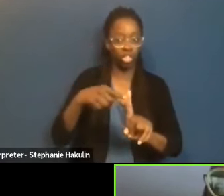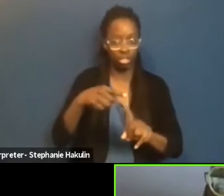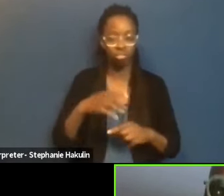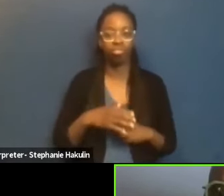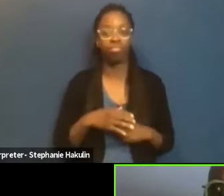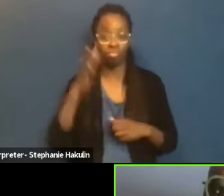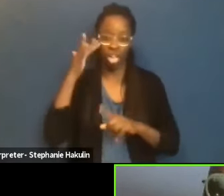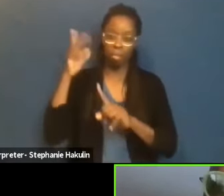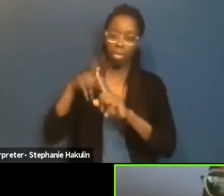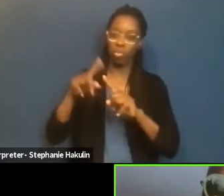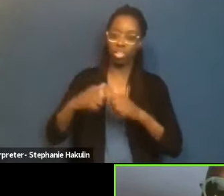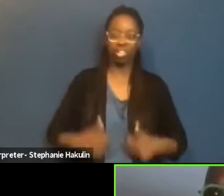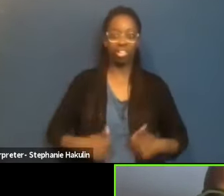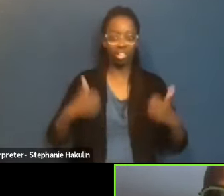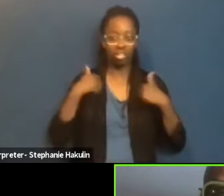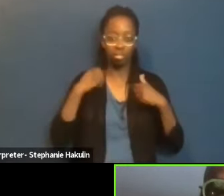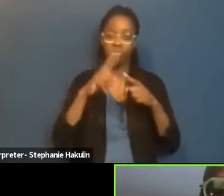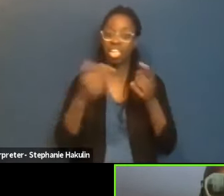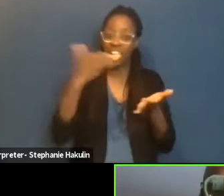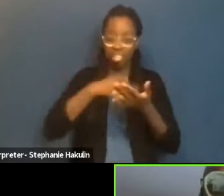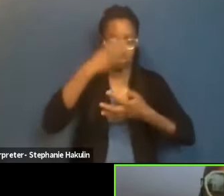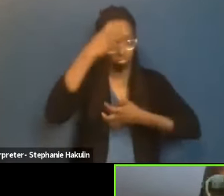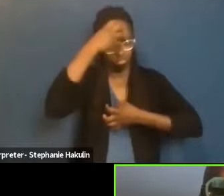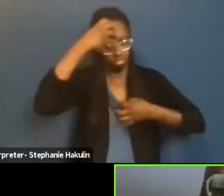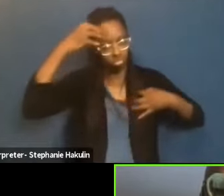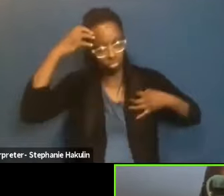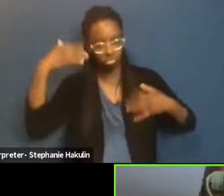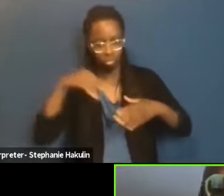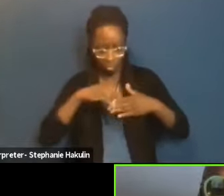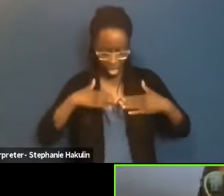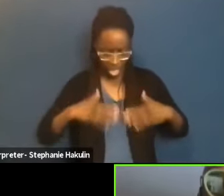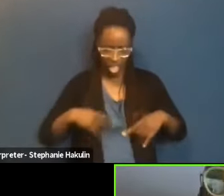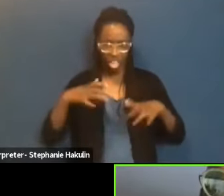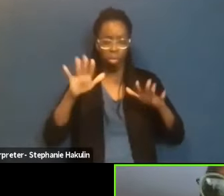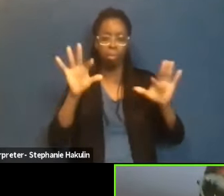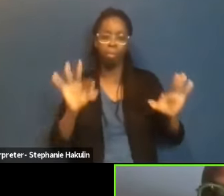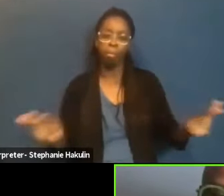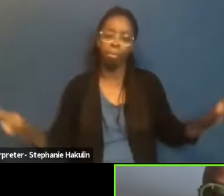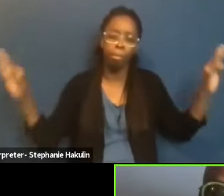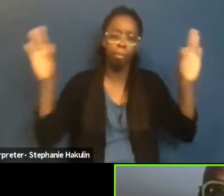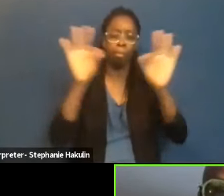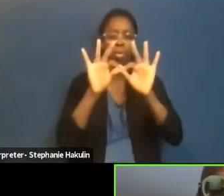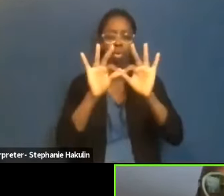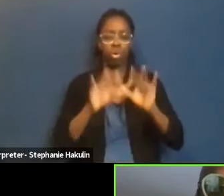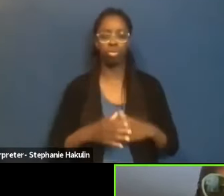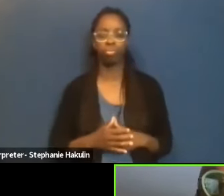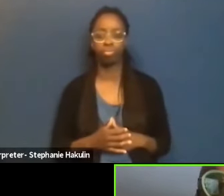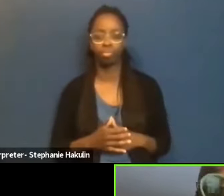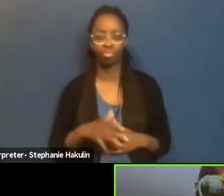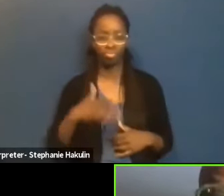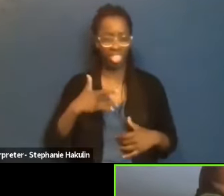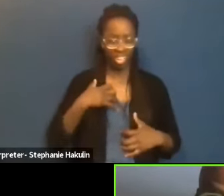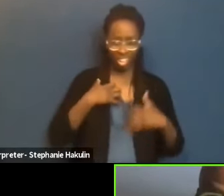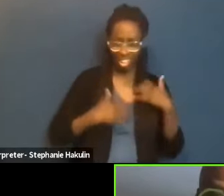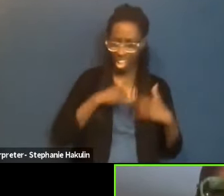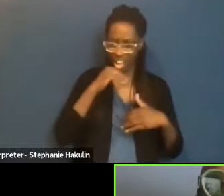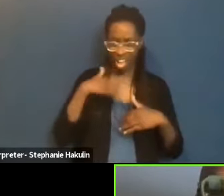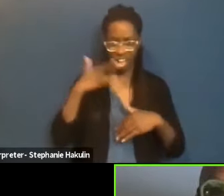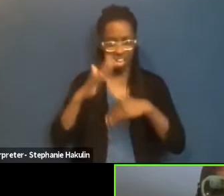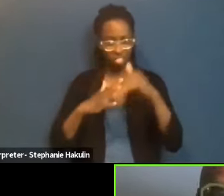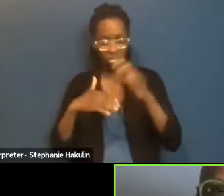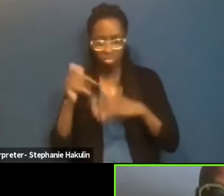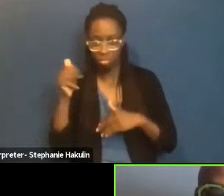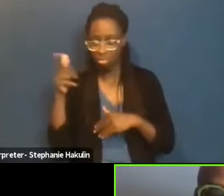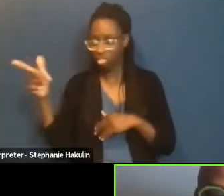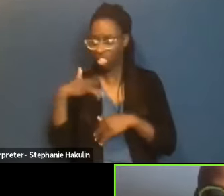assess your own needs and remember that there is a difference between feeling uncomfortable and feeling unsafe